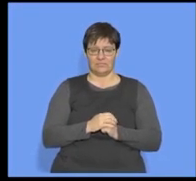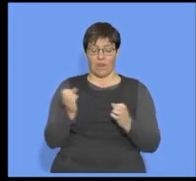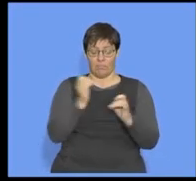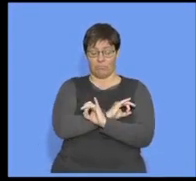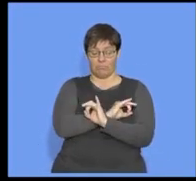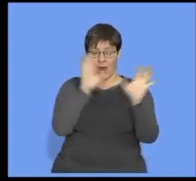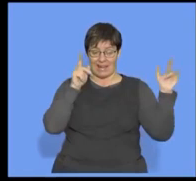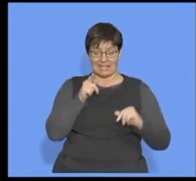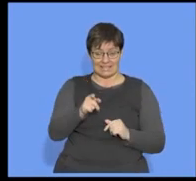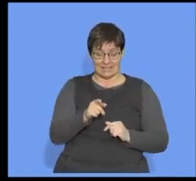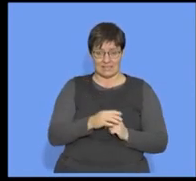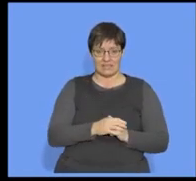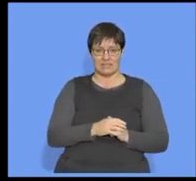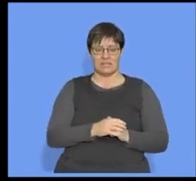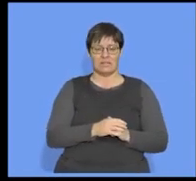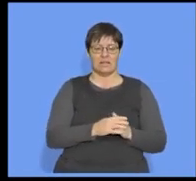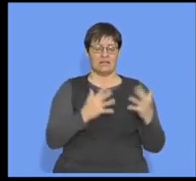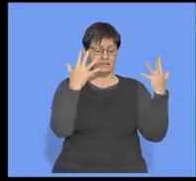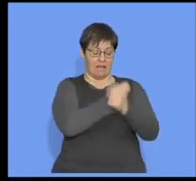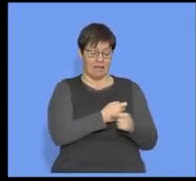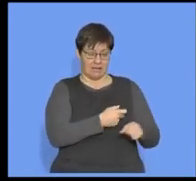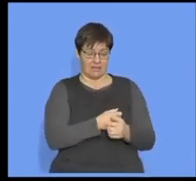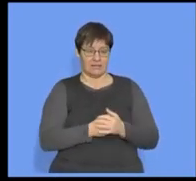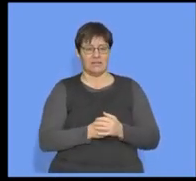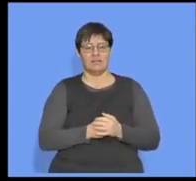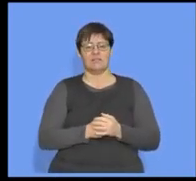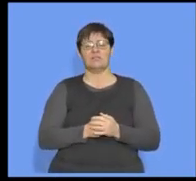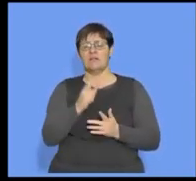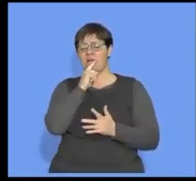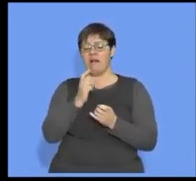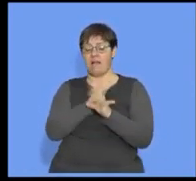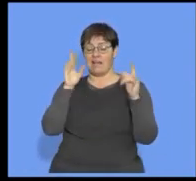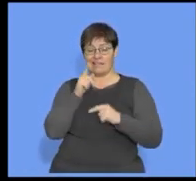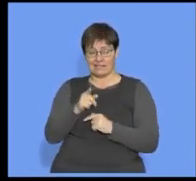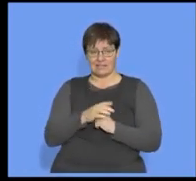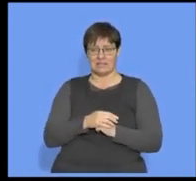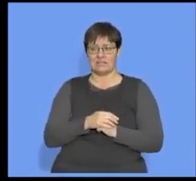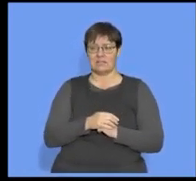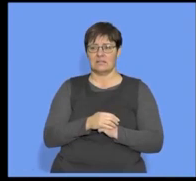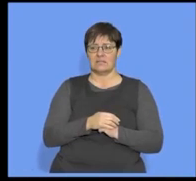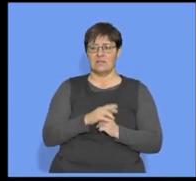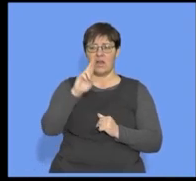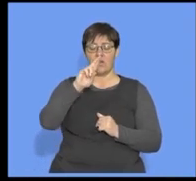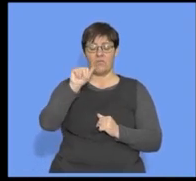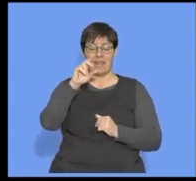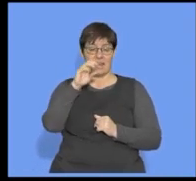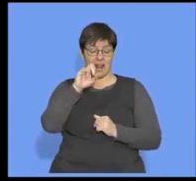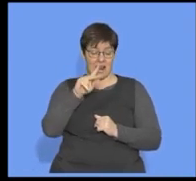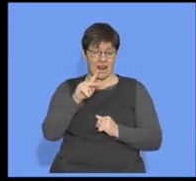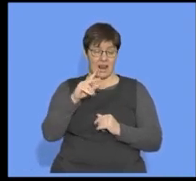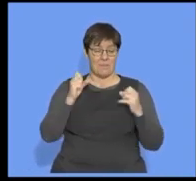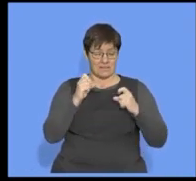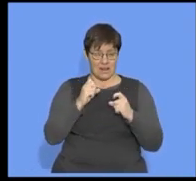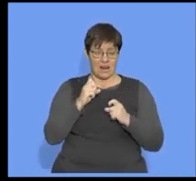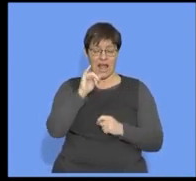Then we're looking at the bright light this side and the dim light this side. Then we say the radial muscles cause